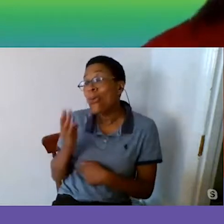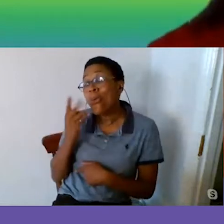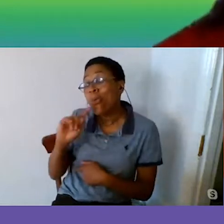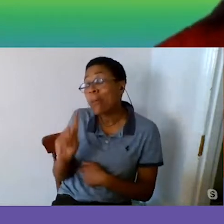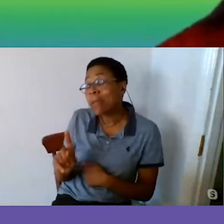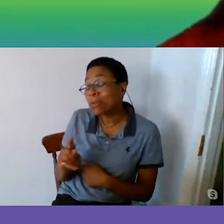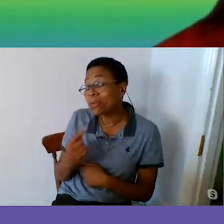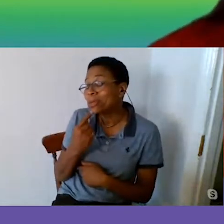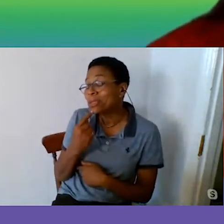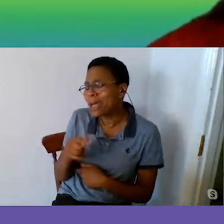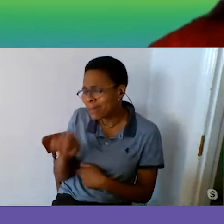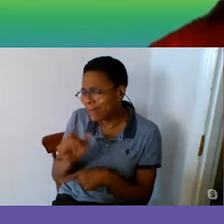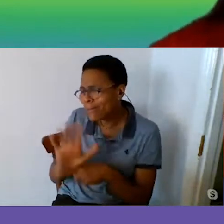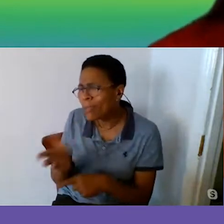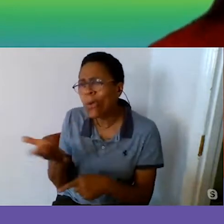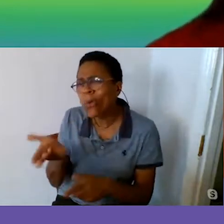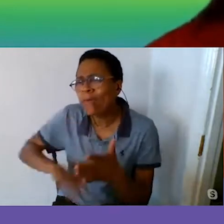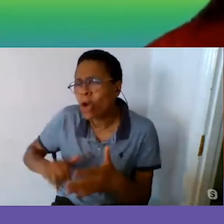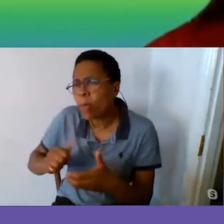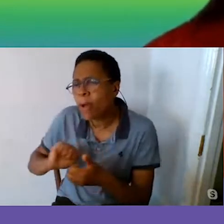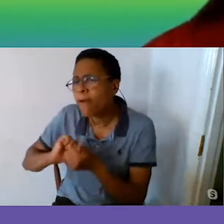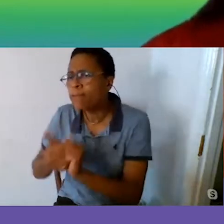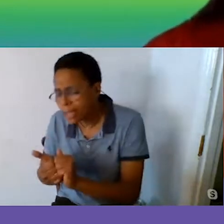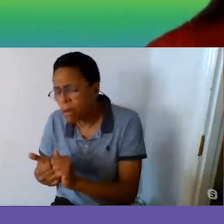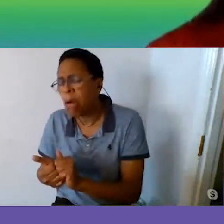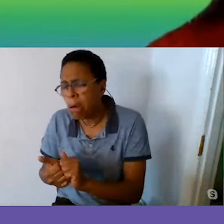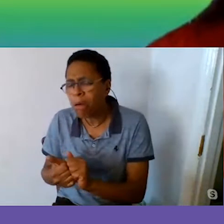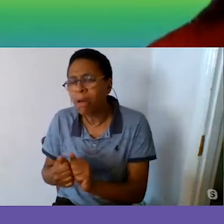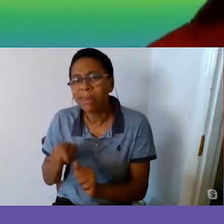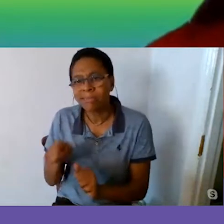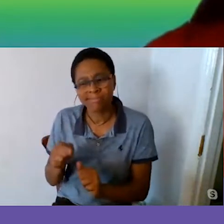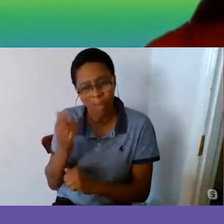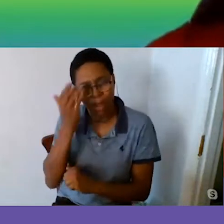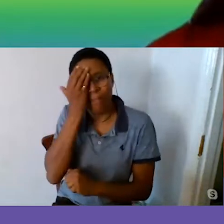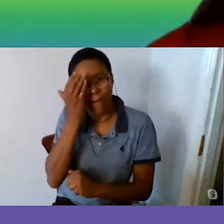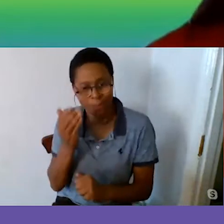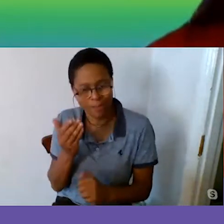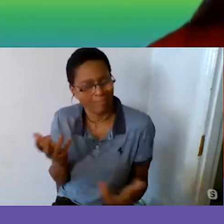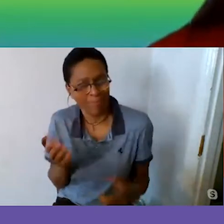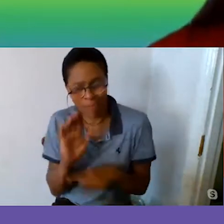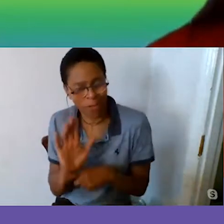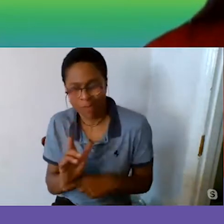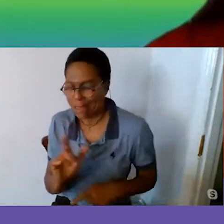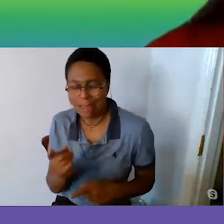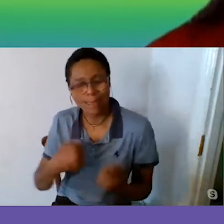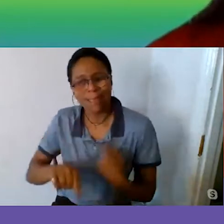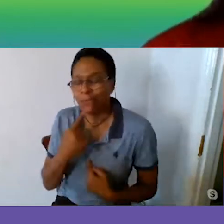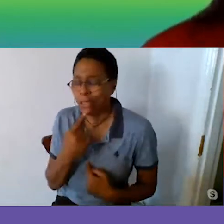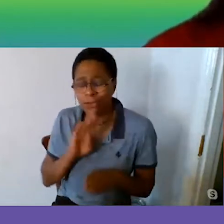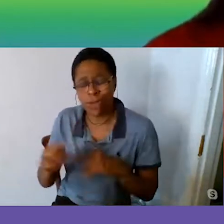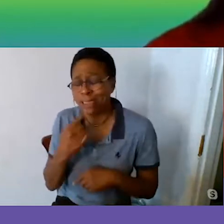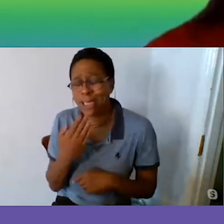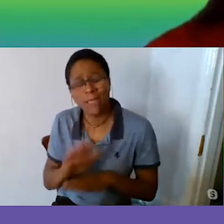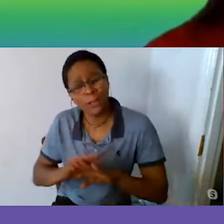won't ask where it came from because it came from a friend, someone we trust. And then the other side of things is that it's